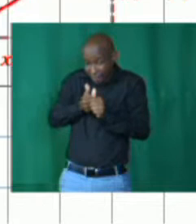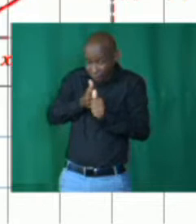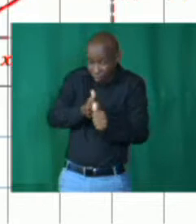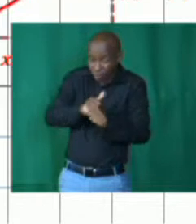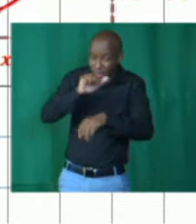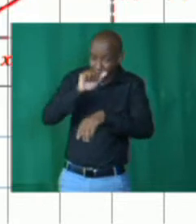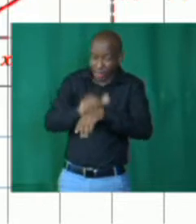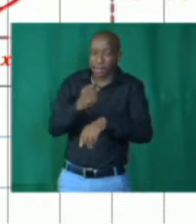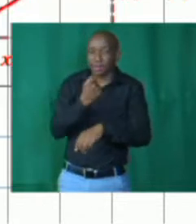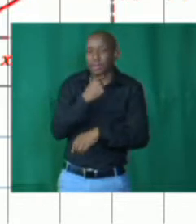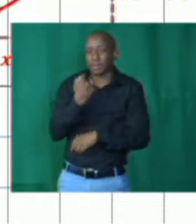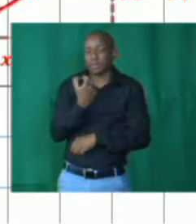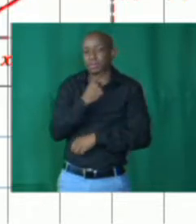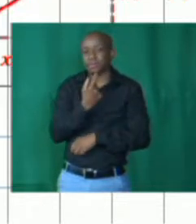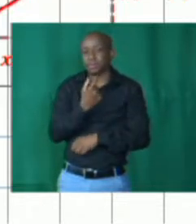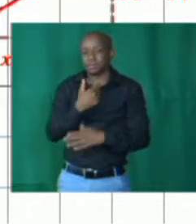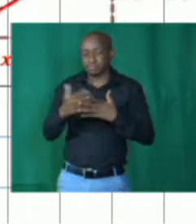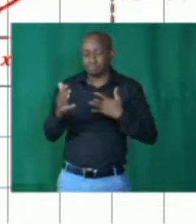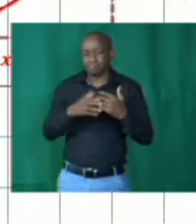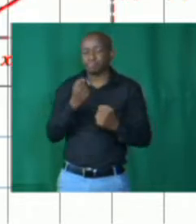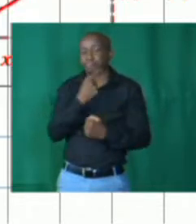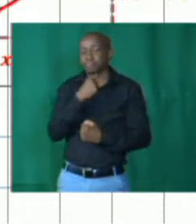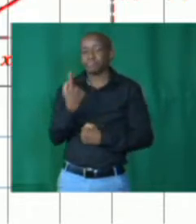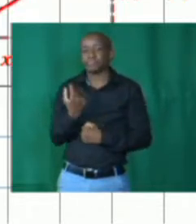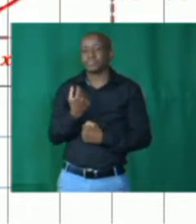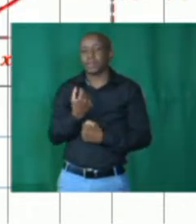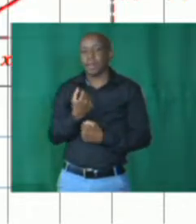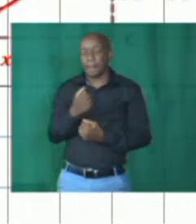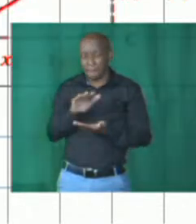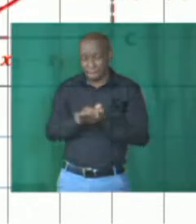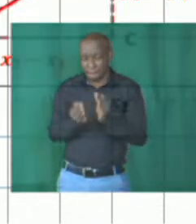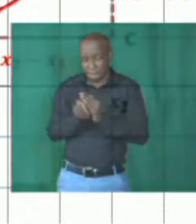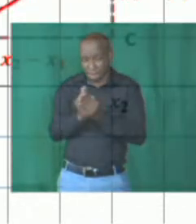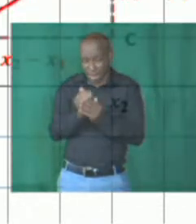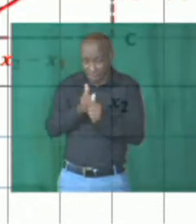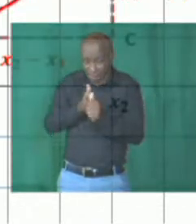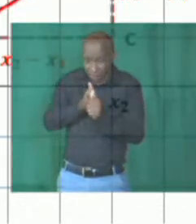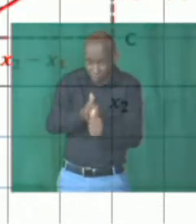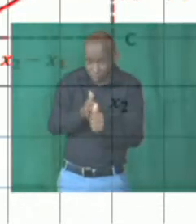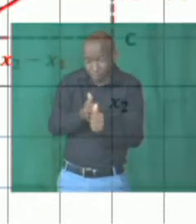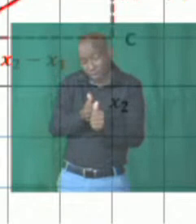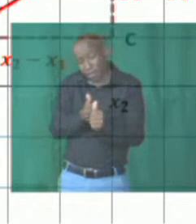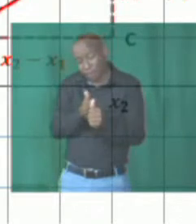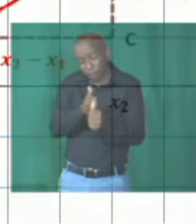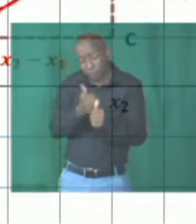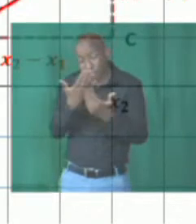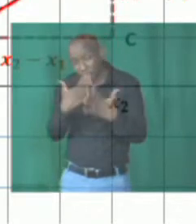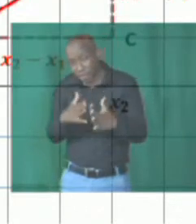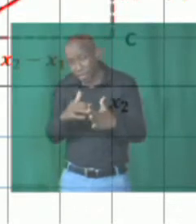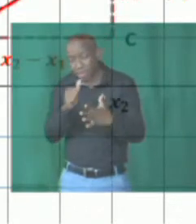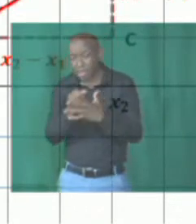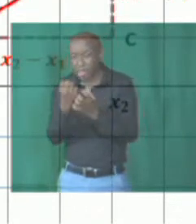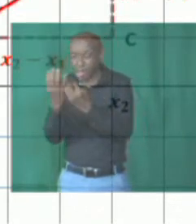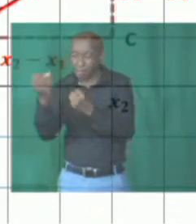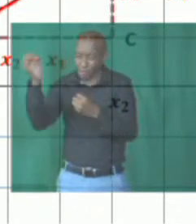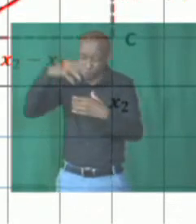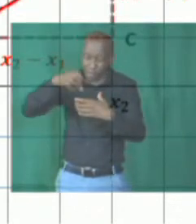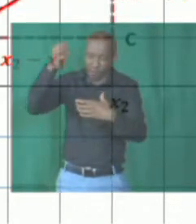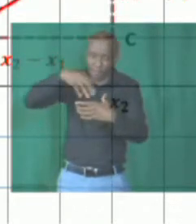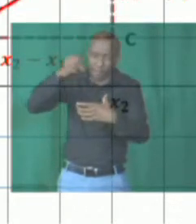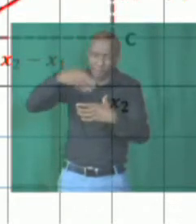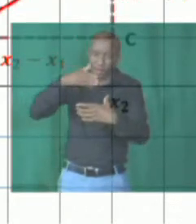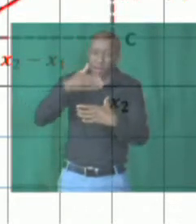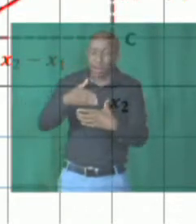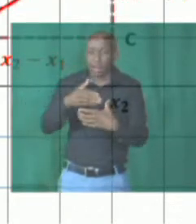for us. A formula makes things easier for us. Having that formula, we just plug in numbers, then we should be